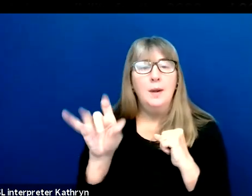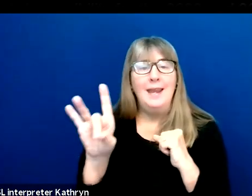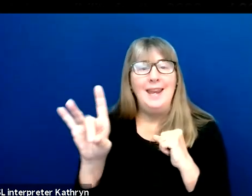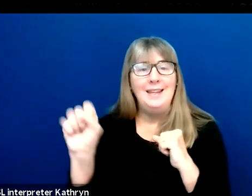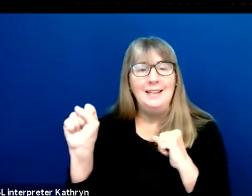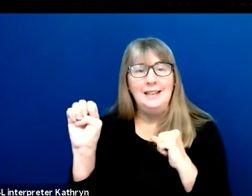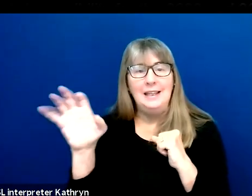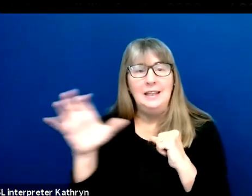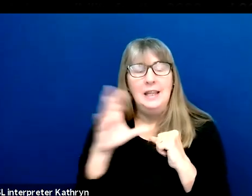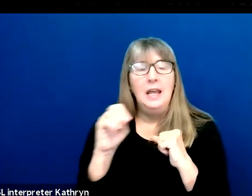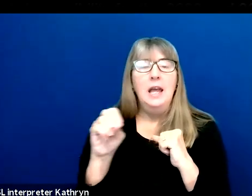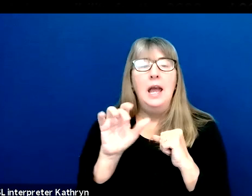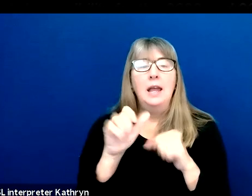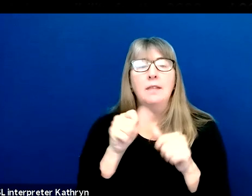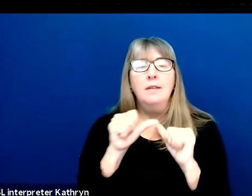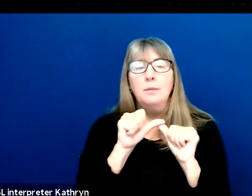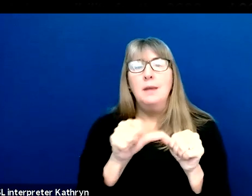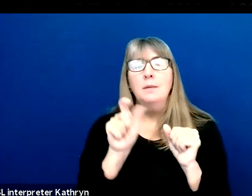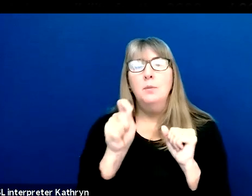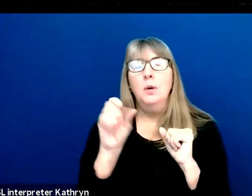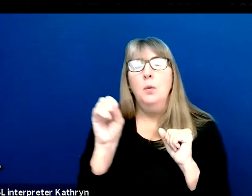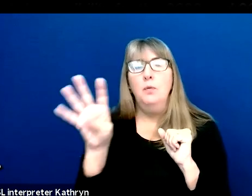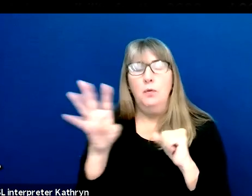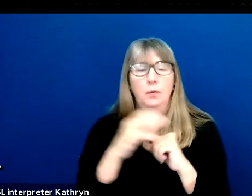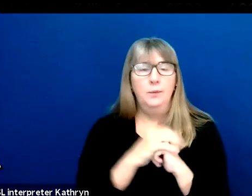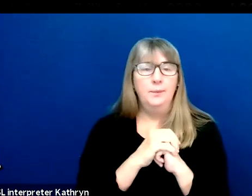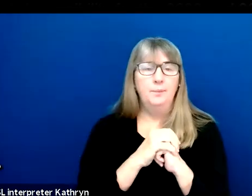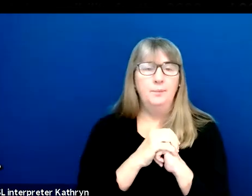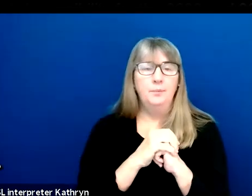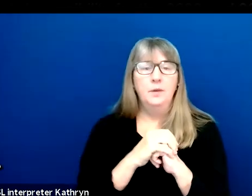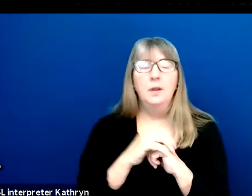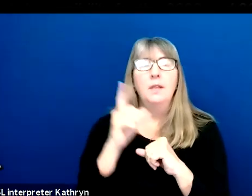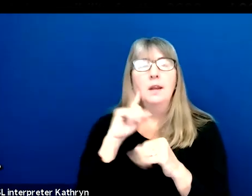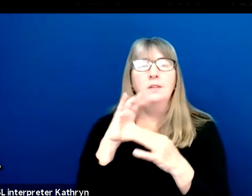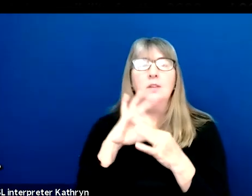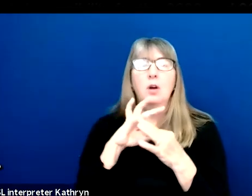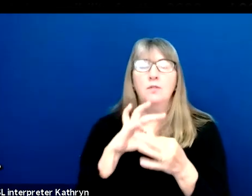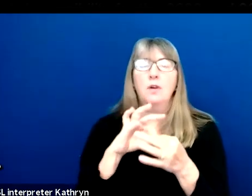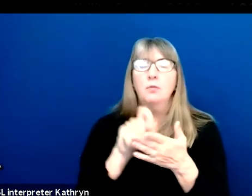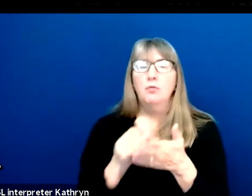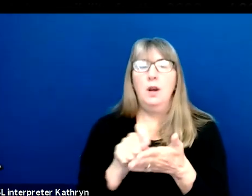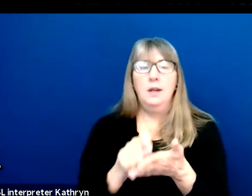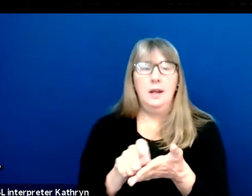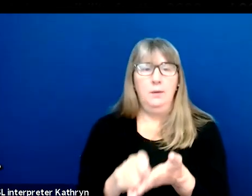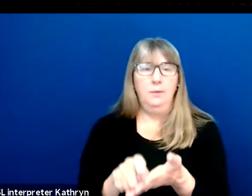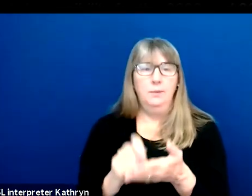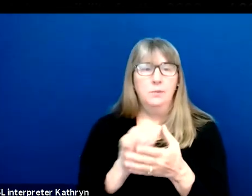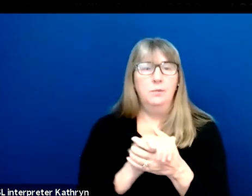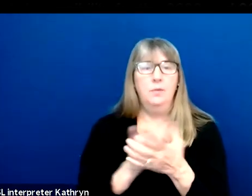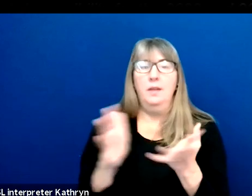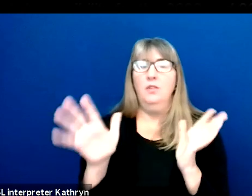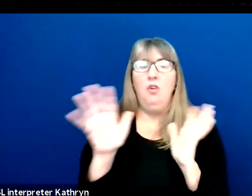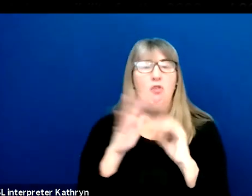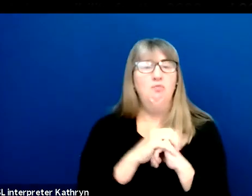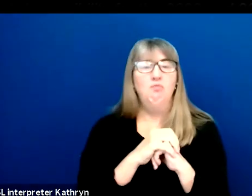note spacing to be 0.04 seconds. Then I sonify it and write it out to a wave file. That's all. And then